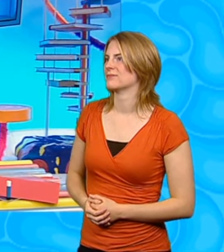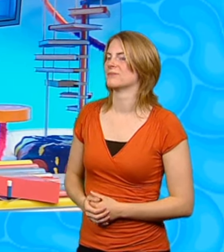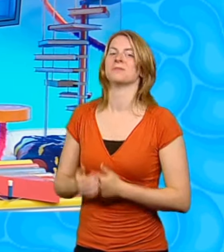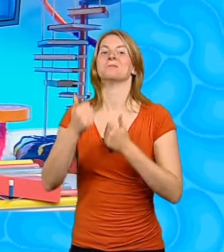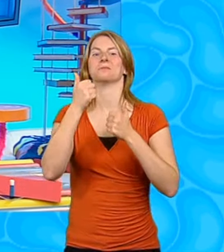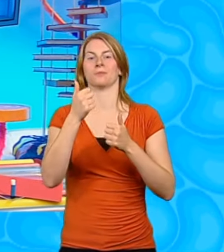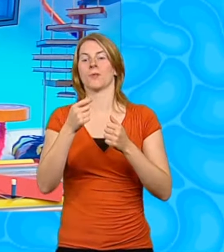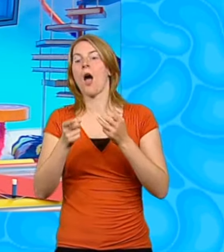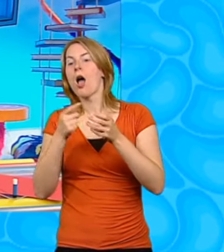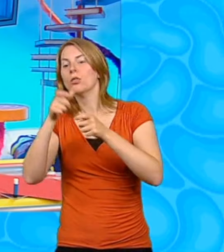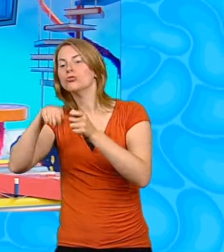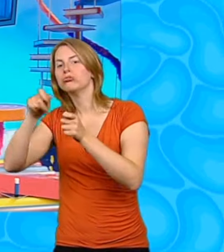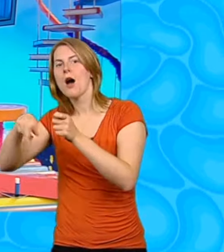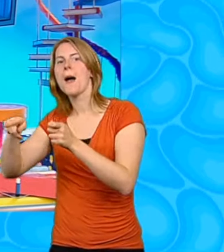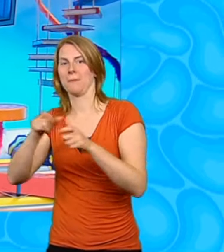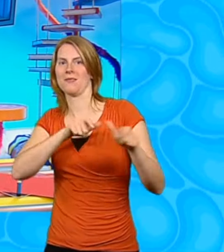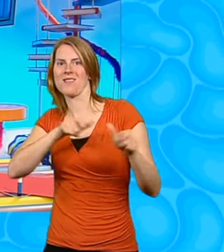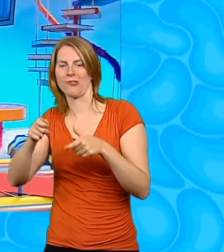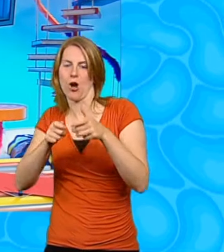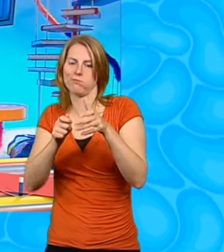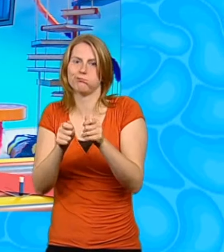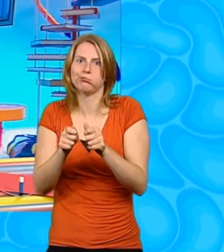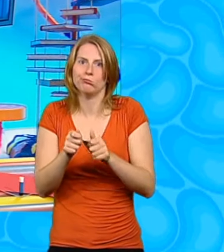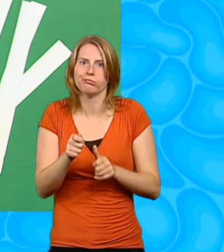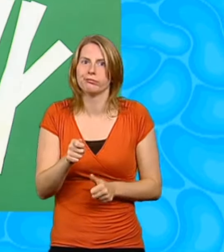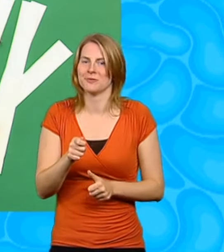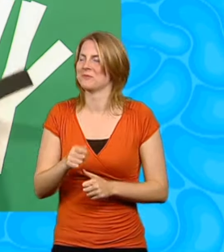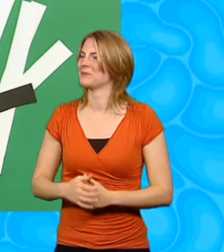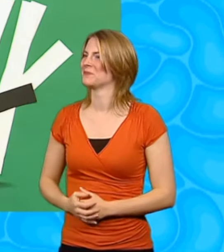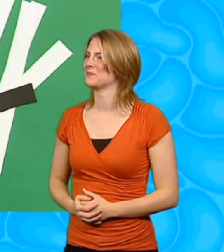And keep going until you've got holes in all of your strips.